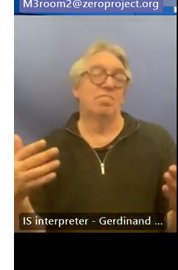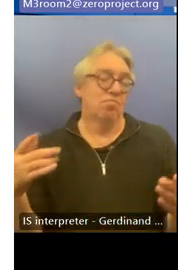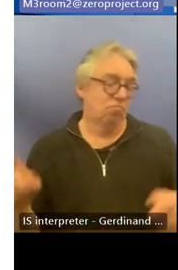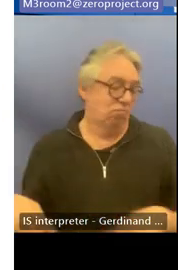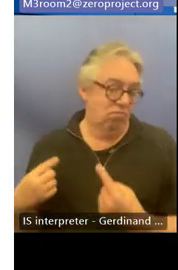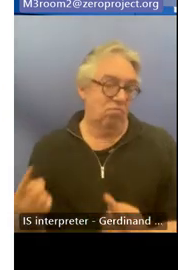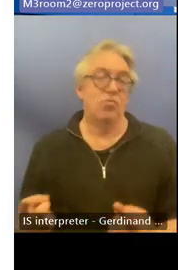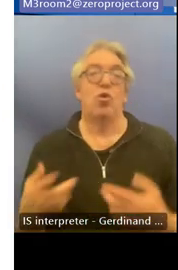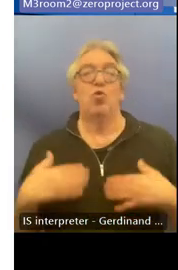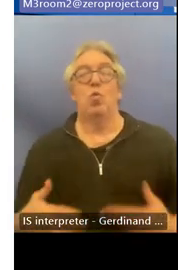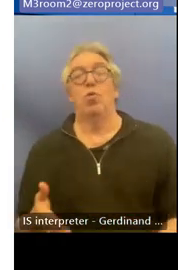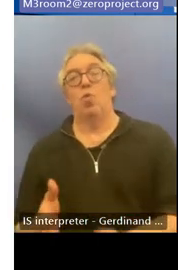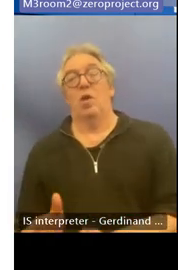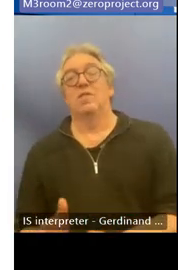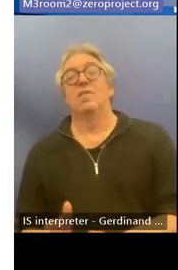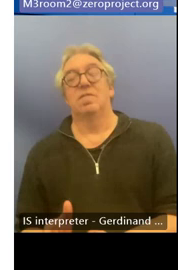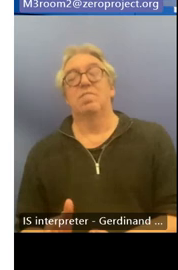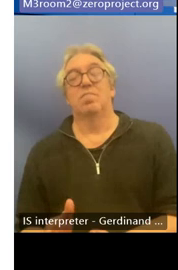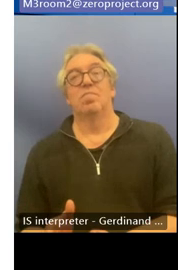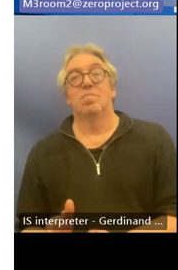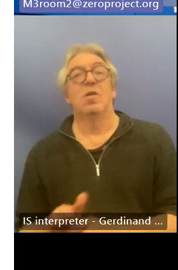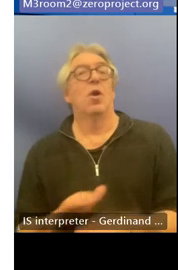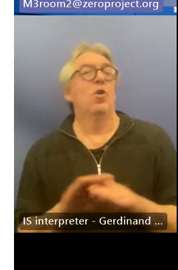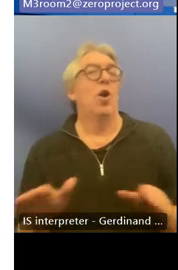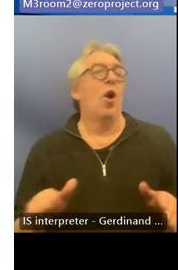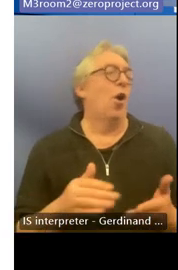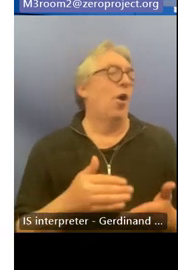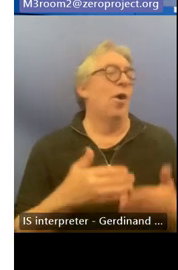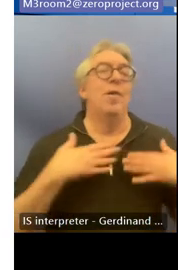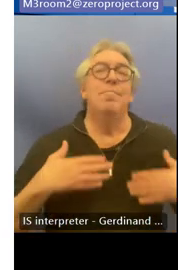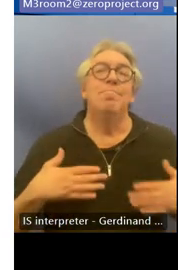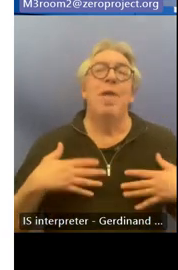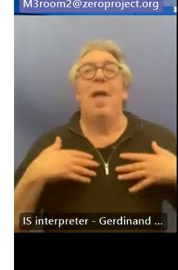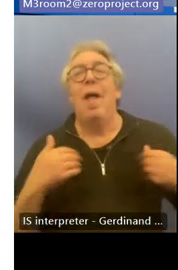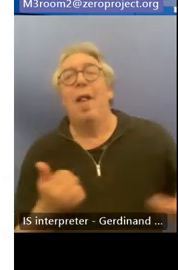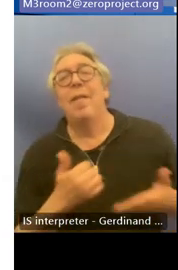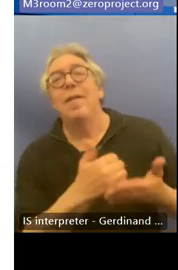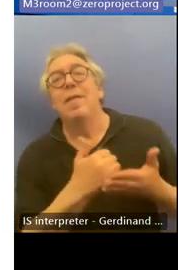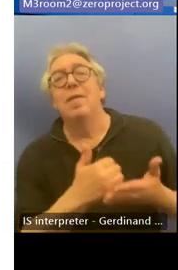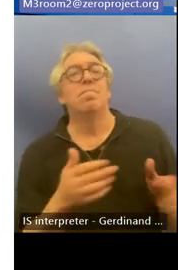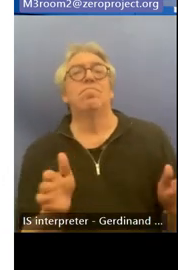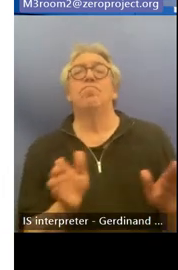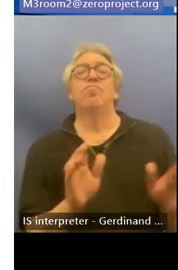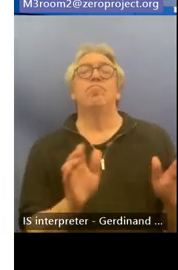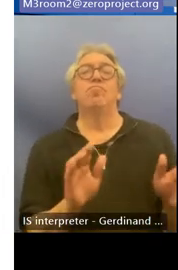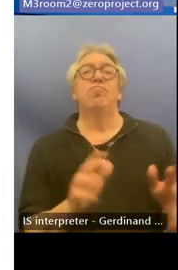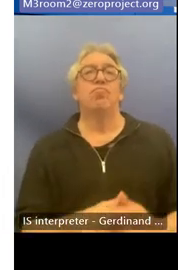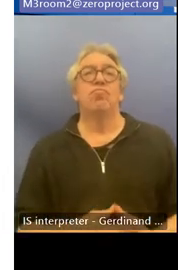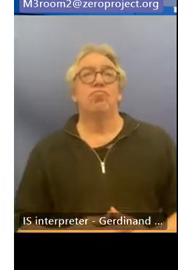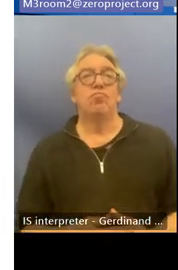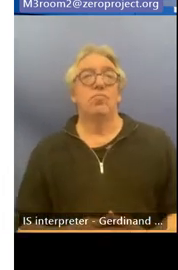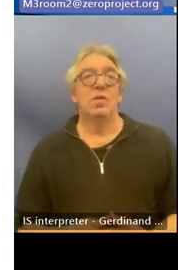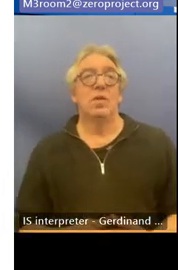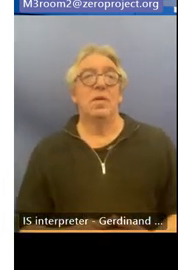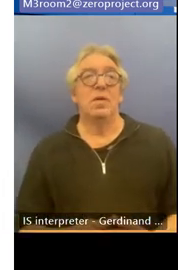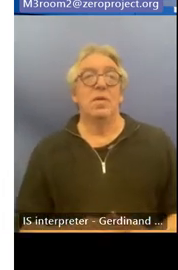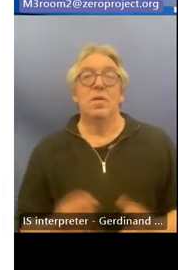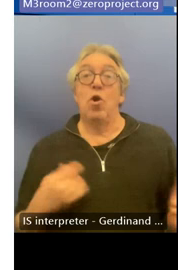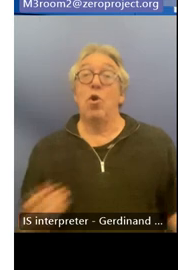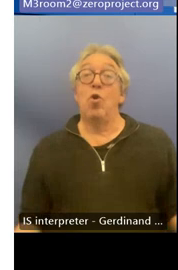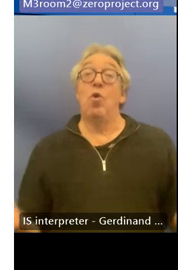rather than to rehabilitation, etc. And Bridge of Hope is the organization